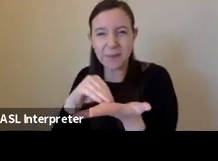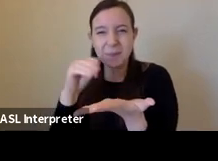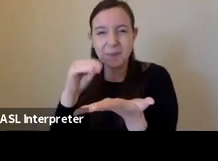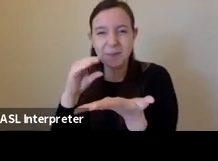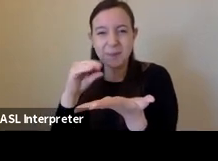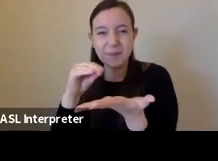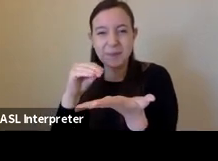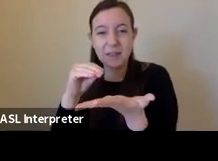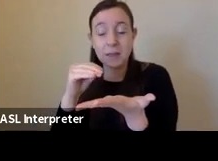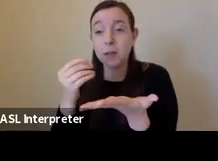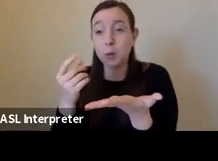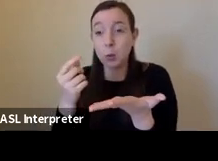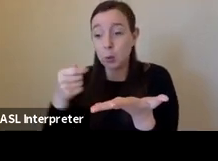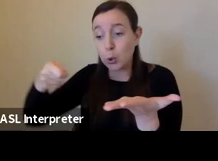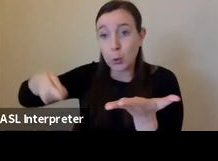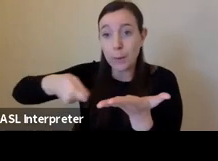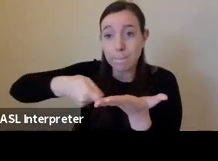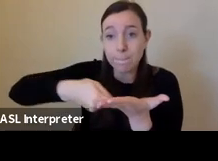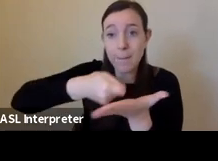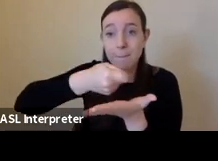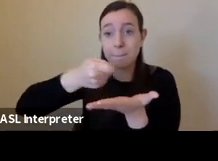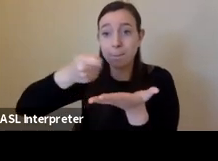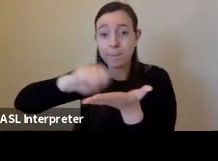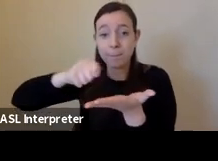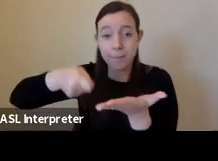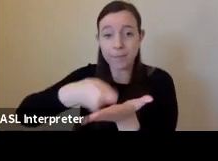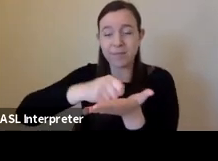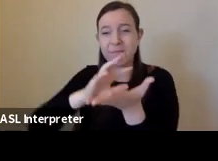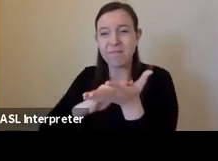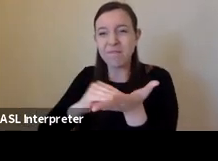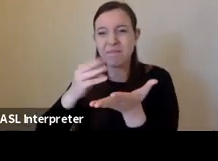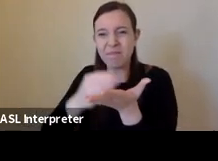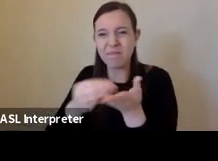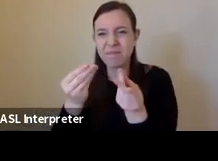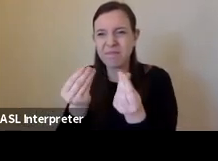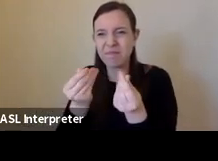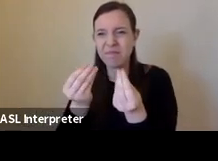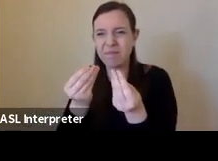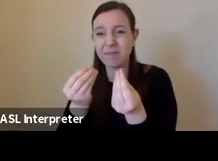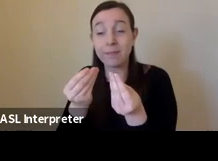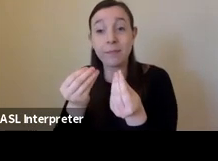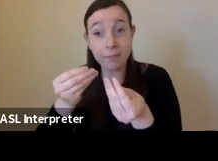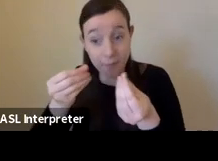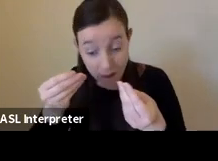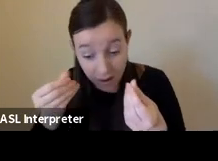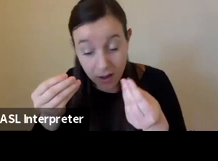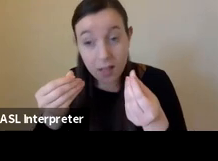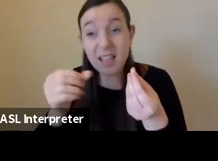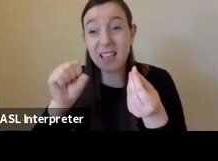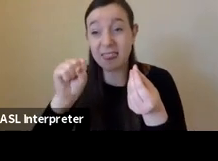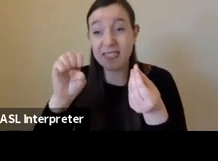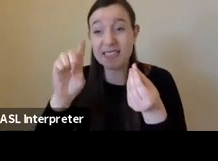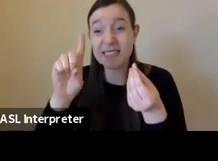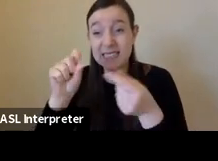pads, and then you break them up, and then you start rubbing them in between your hands. And what you'll notice is the seeds will fall out, and what you have left is just